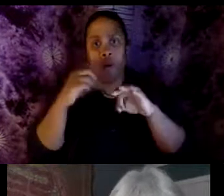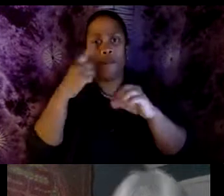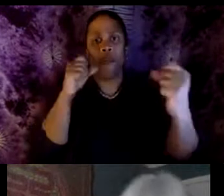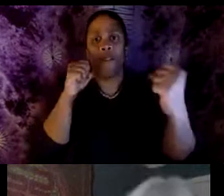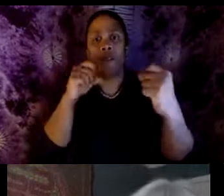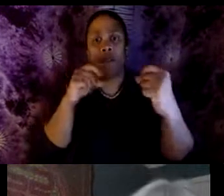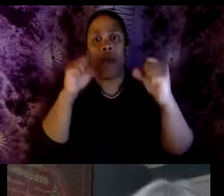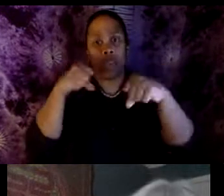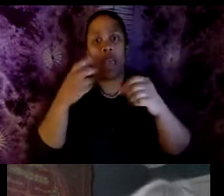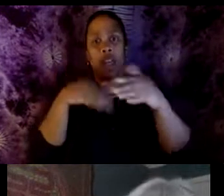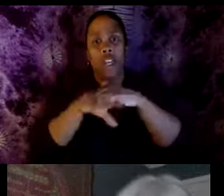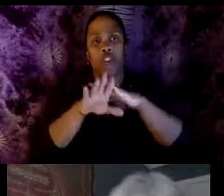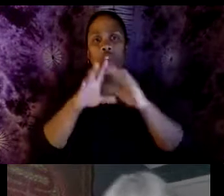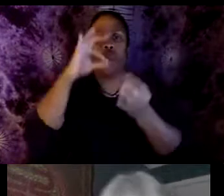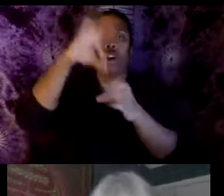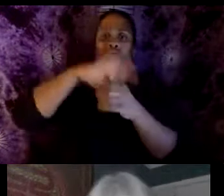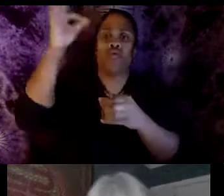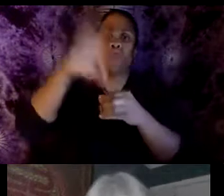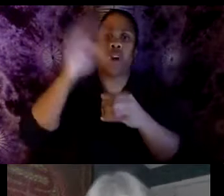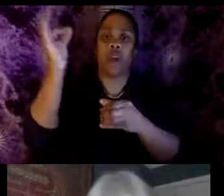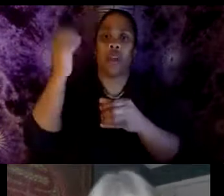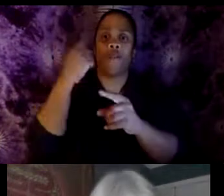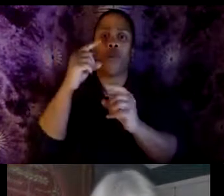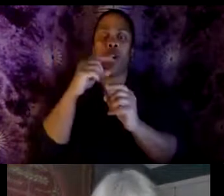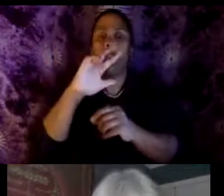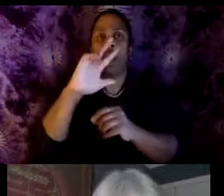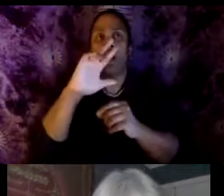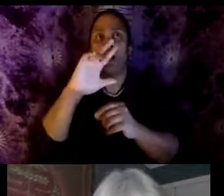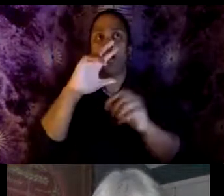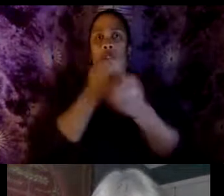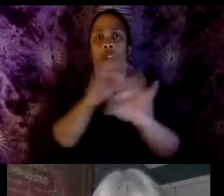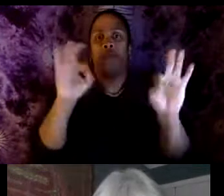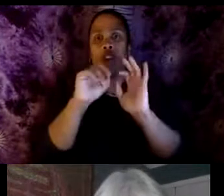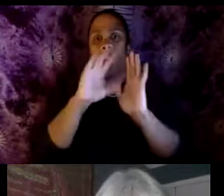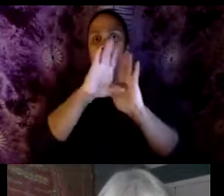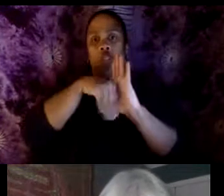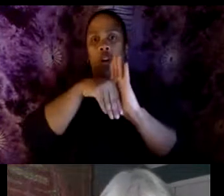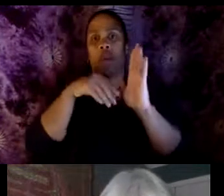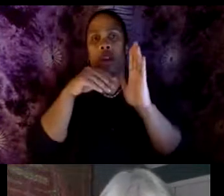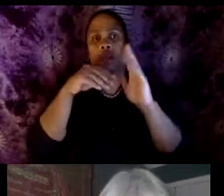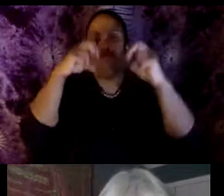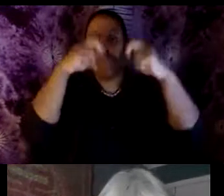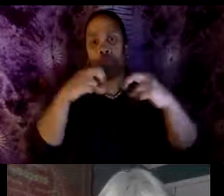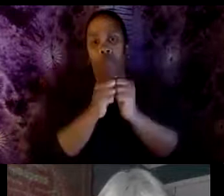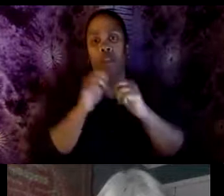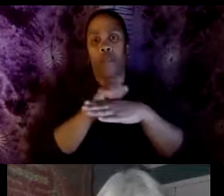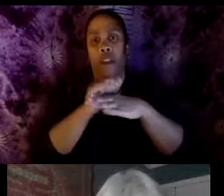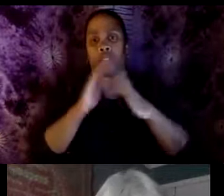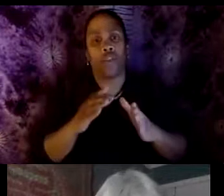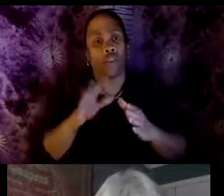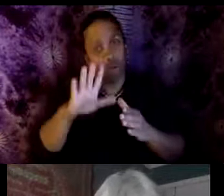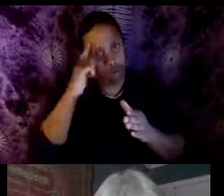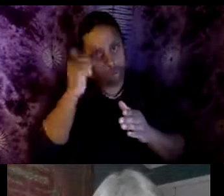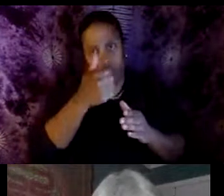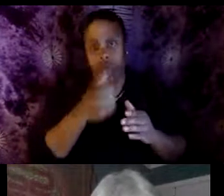30-minute session with one of us of your choice. And you'll also get to hear from the other practitioners on the panel. It's a great opportunity. And yeah, so